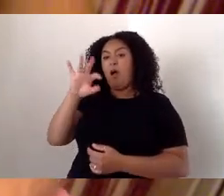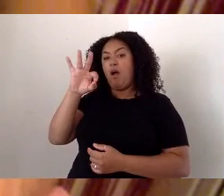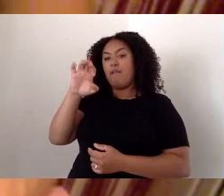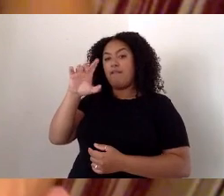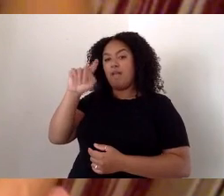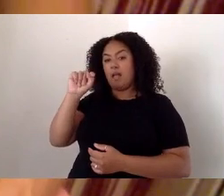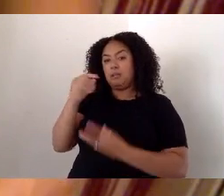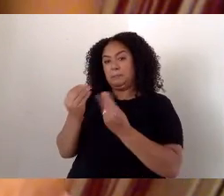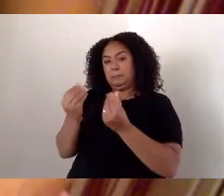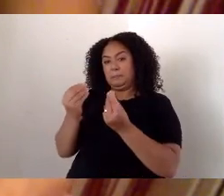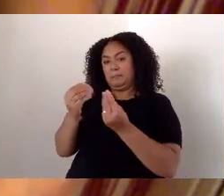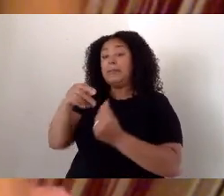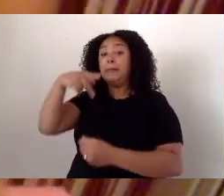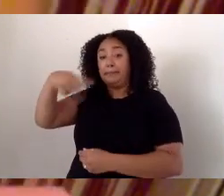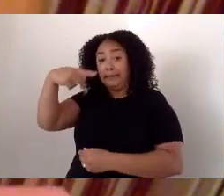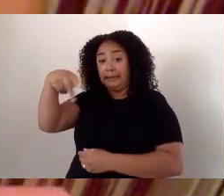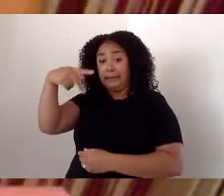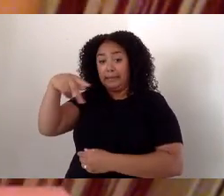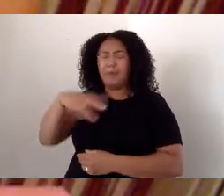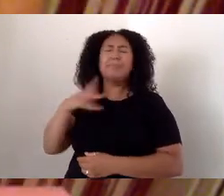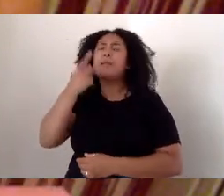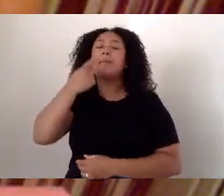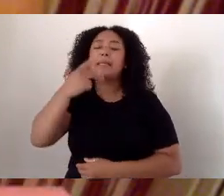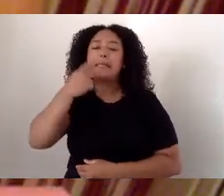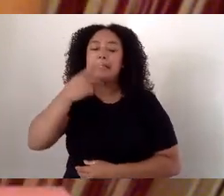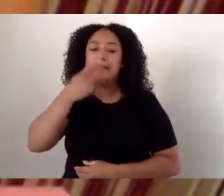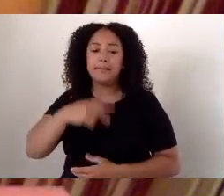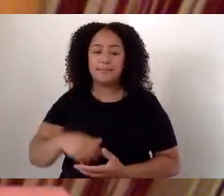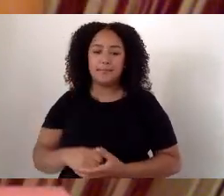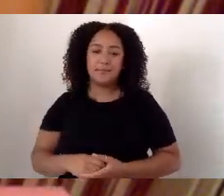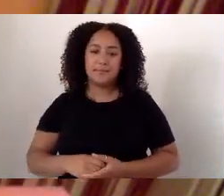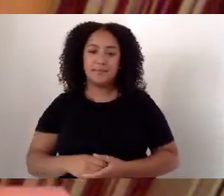And I'm just going to cut out a long tongue shape.